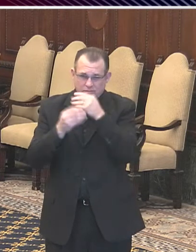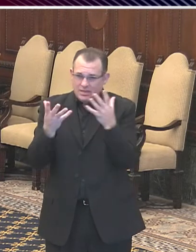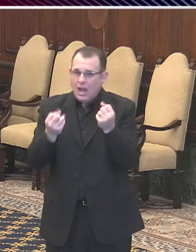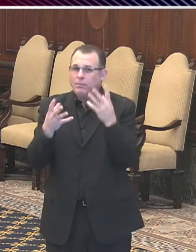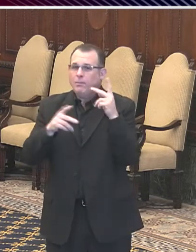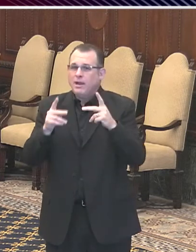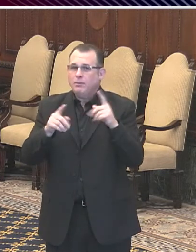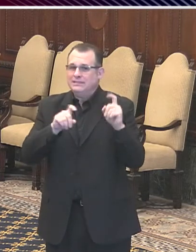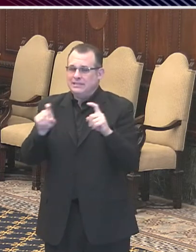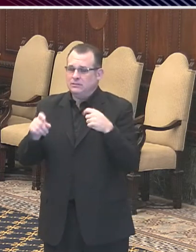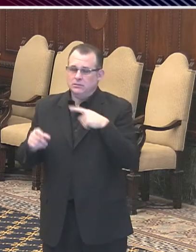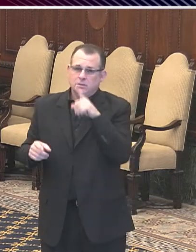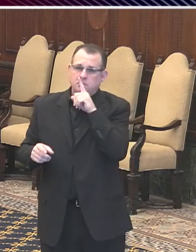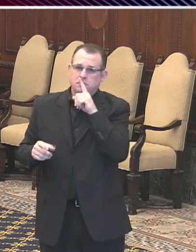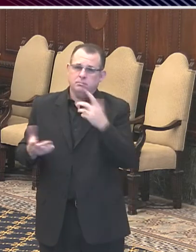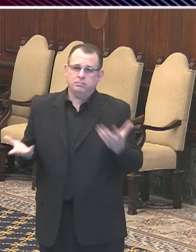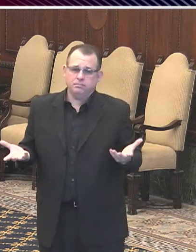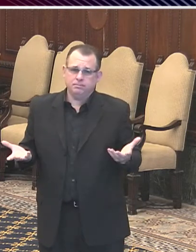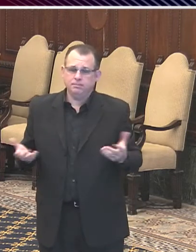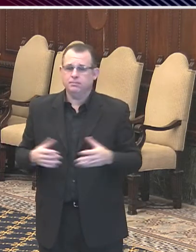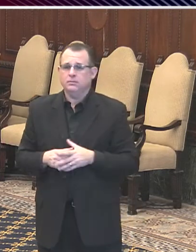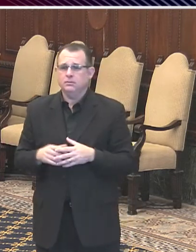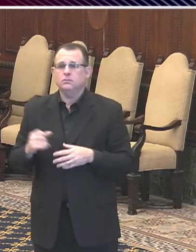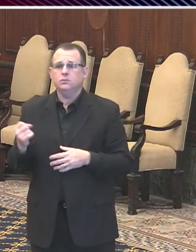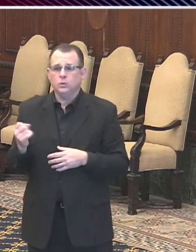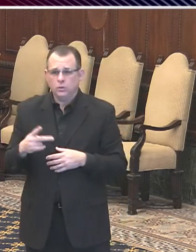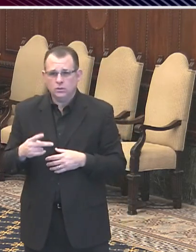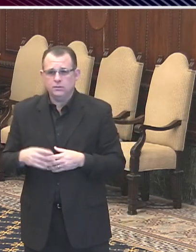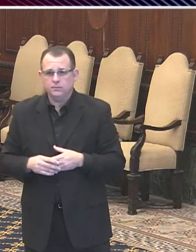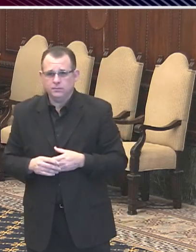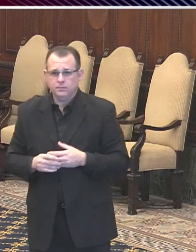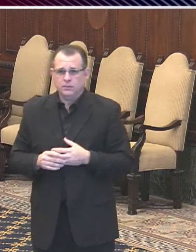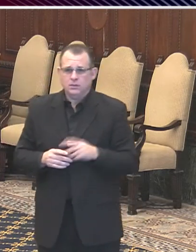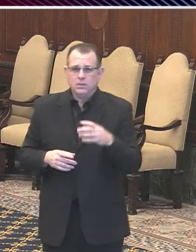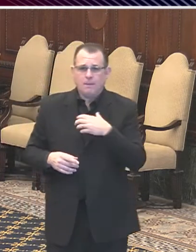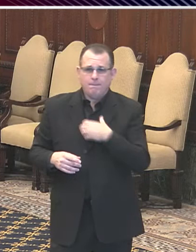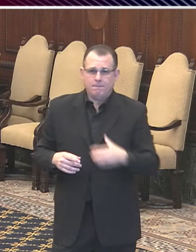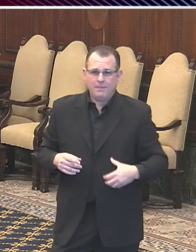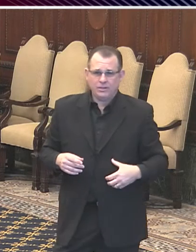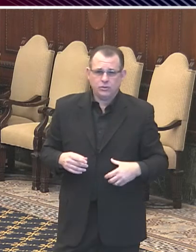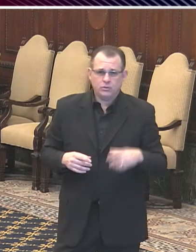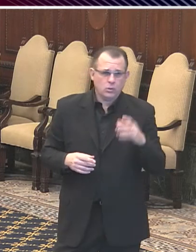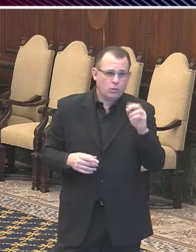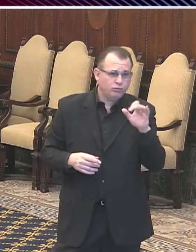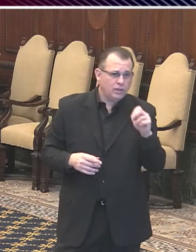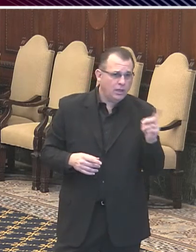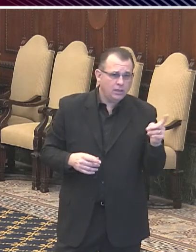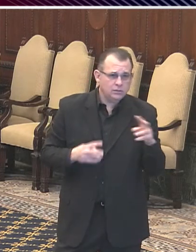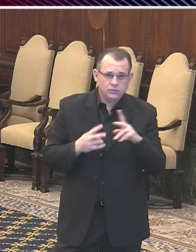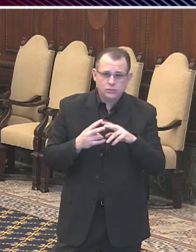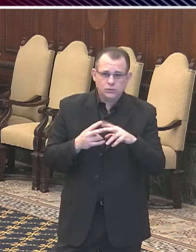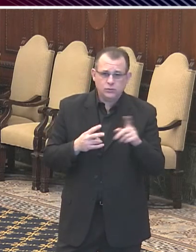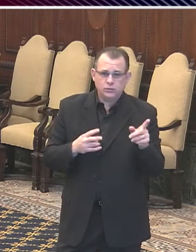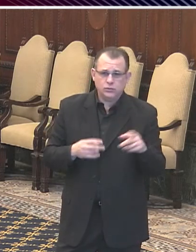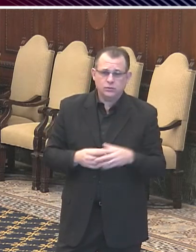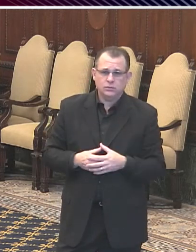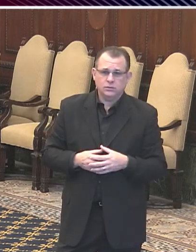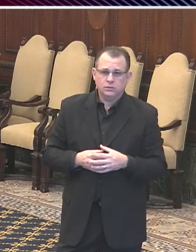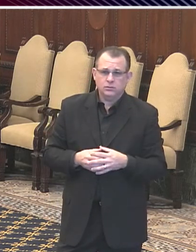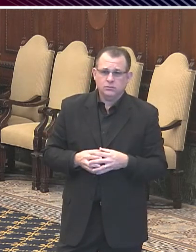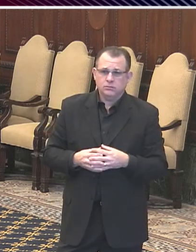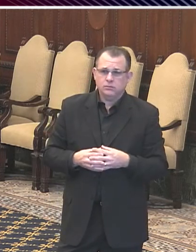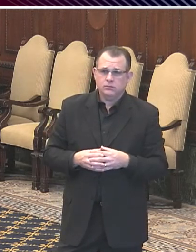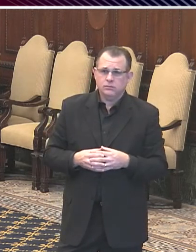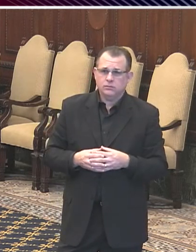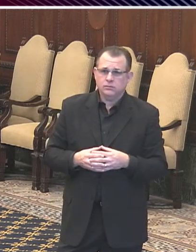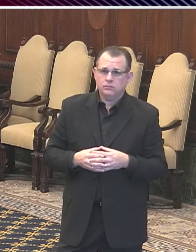Okay. Last question for either the mayor or for Brian. So, the mayor was saying at the beginning that